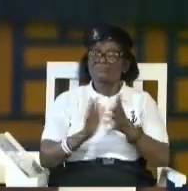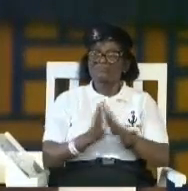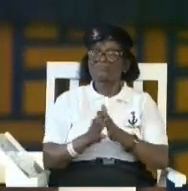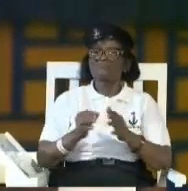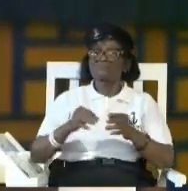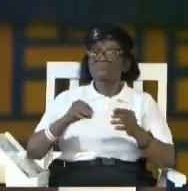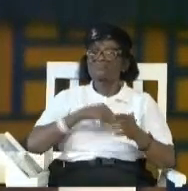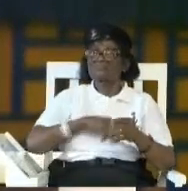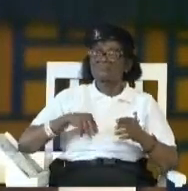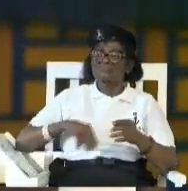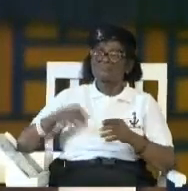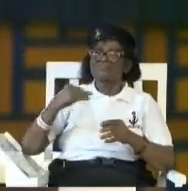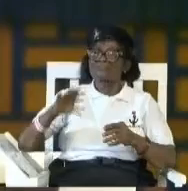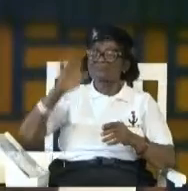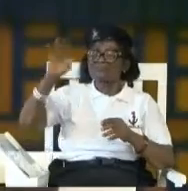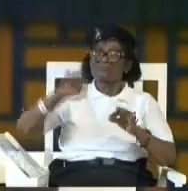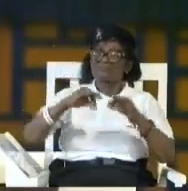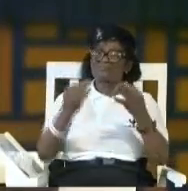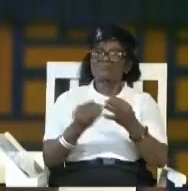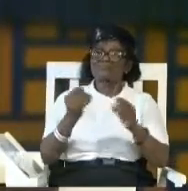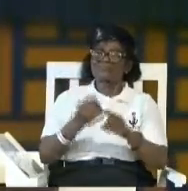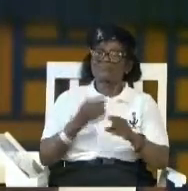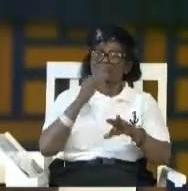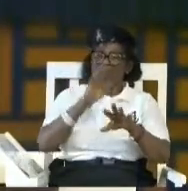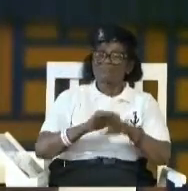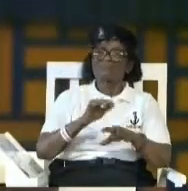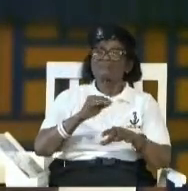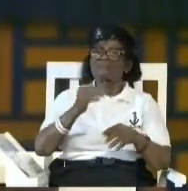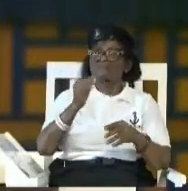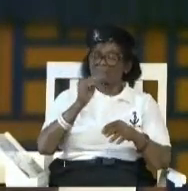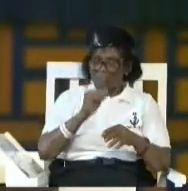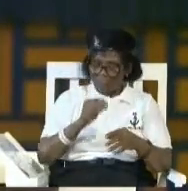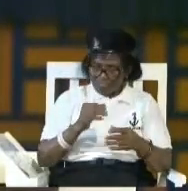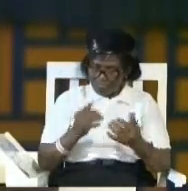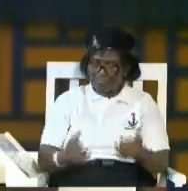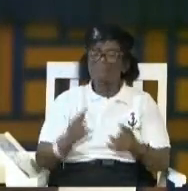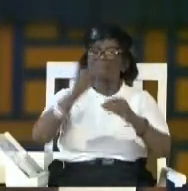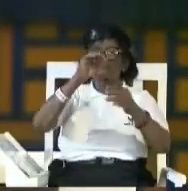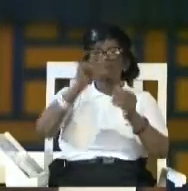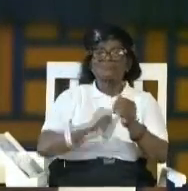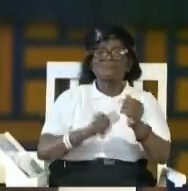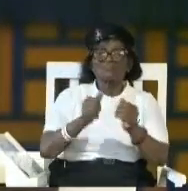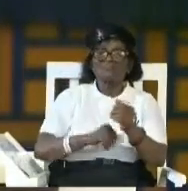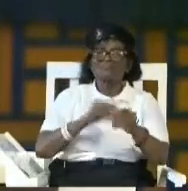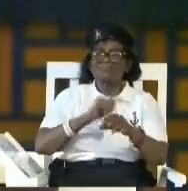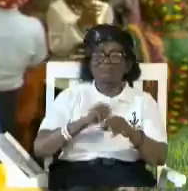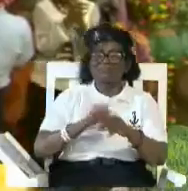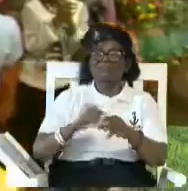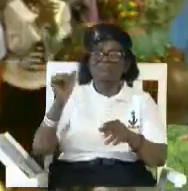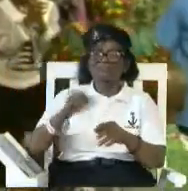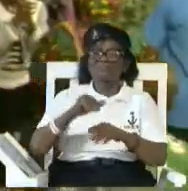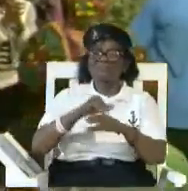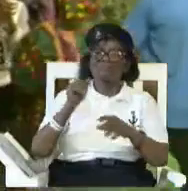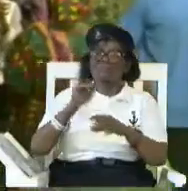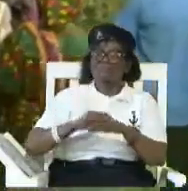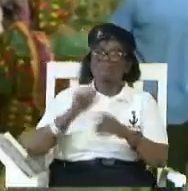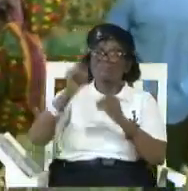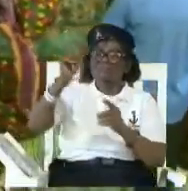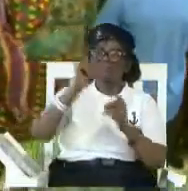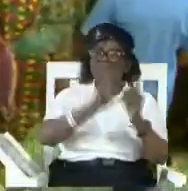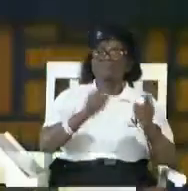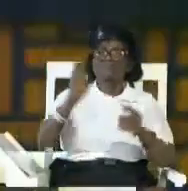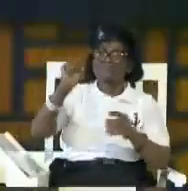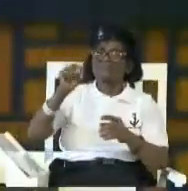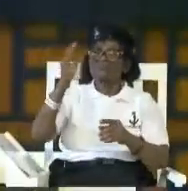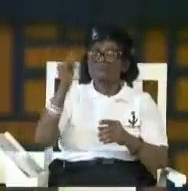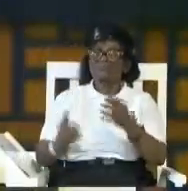Amen. From now on, anytime they call on you, please answer them by fire. Amen. And let